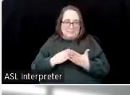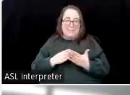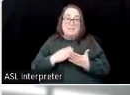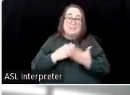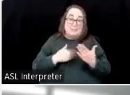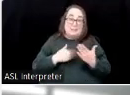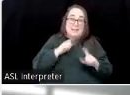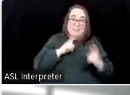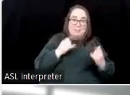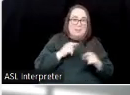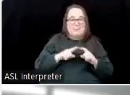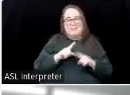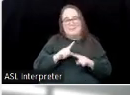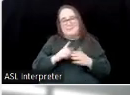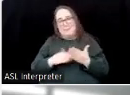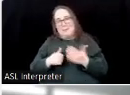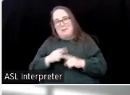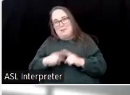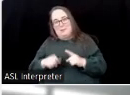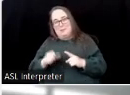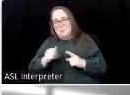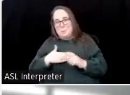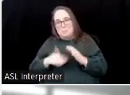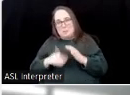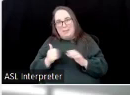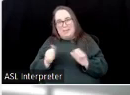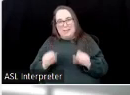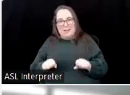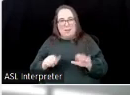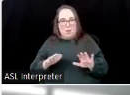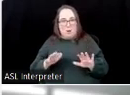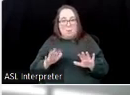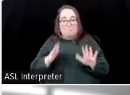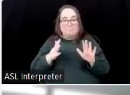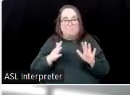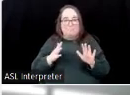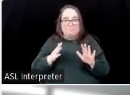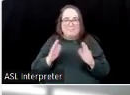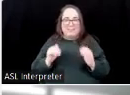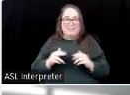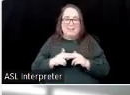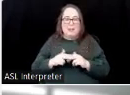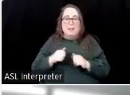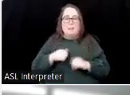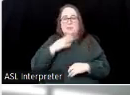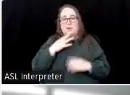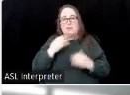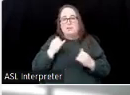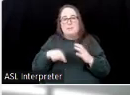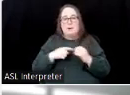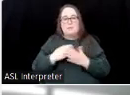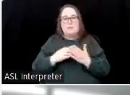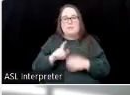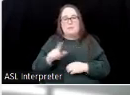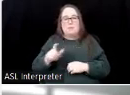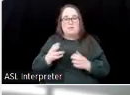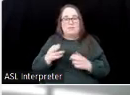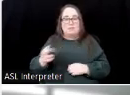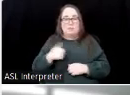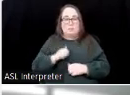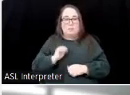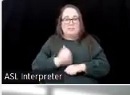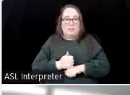today. Could we go to the next slide, or do I have control of that? Okay, I'm going to talk today about some of the landlord resources we've put